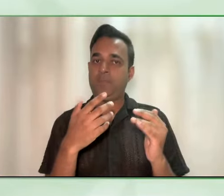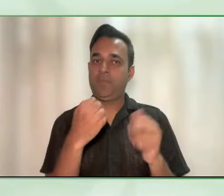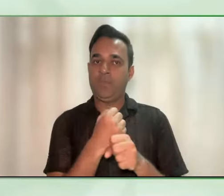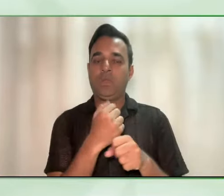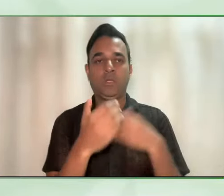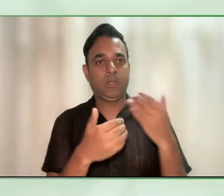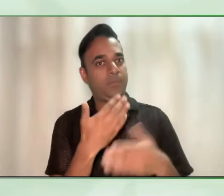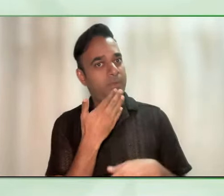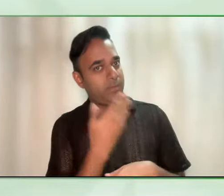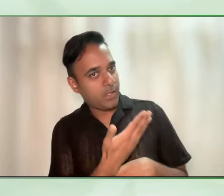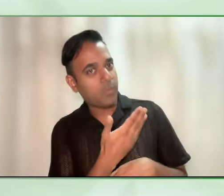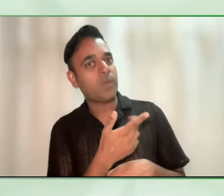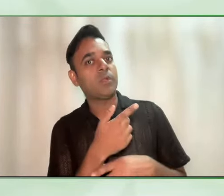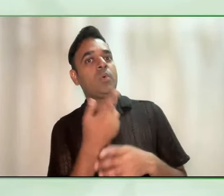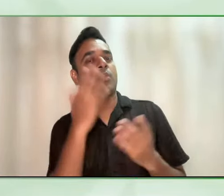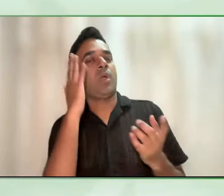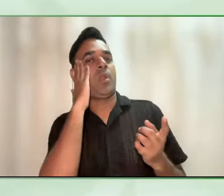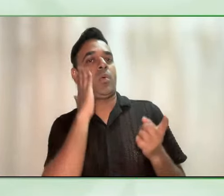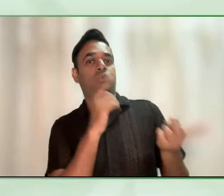working in a network.